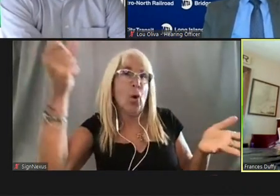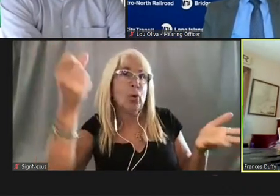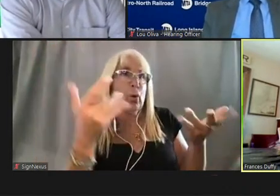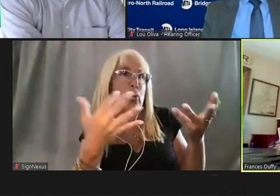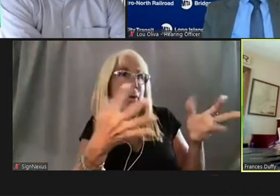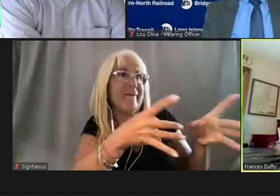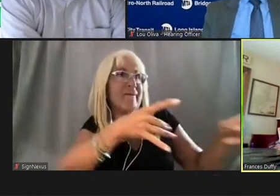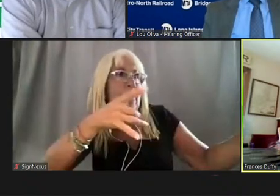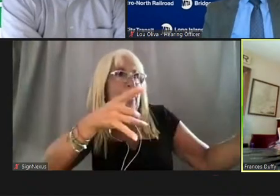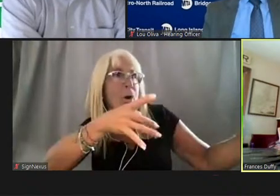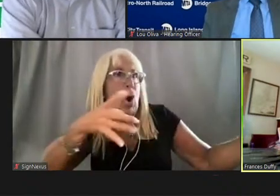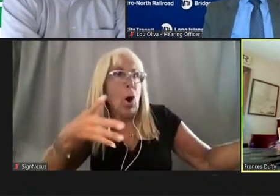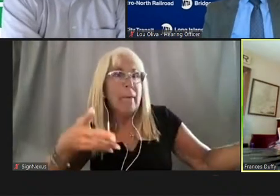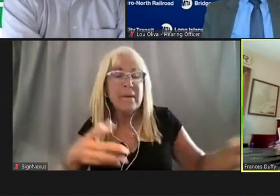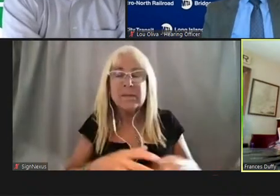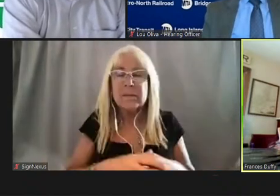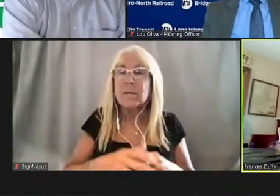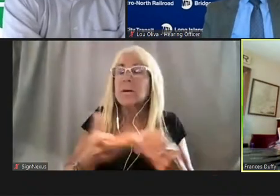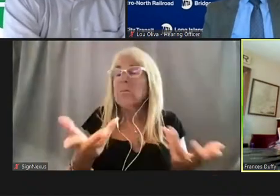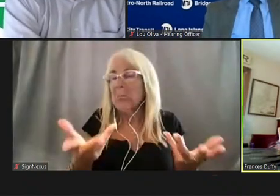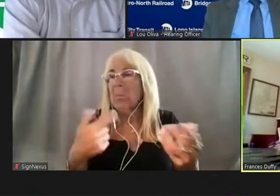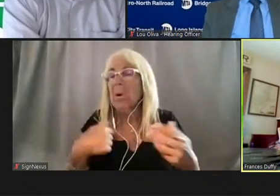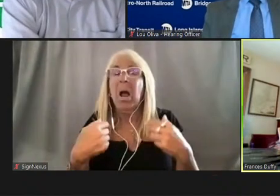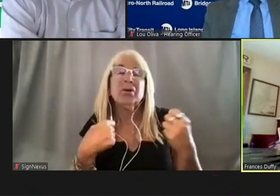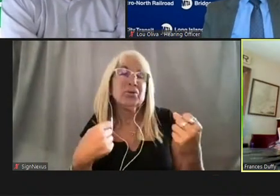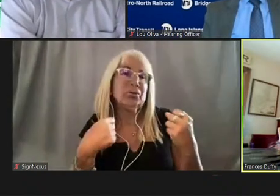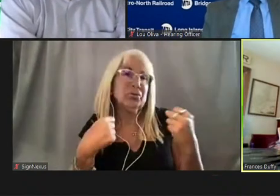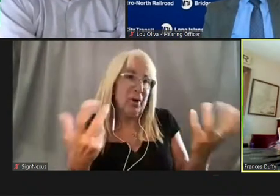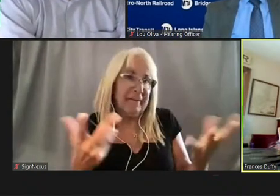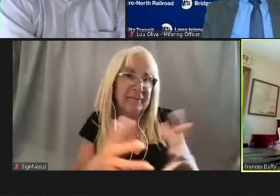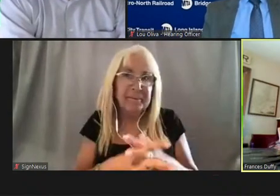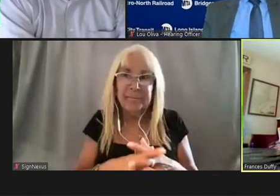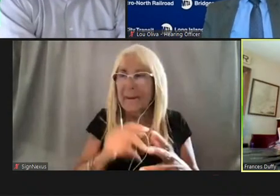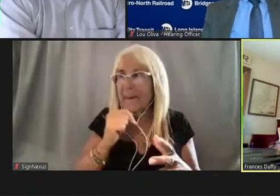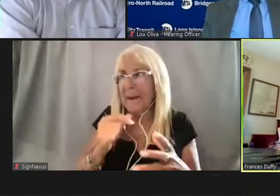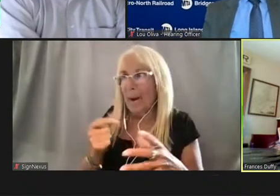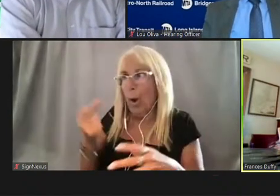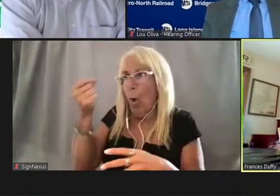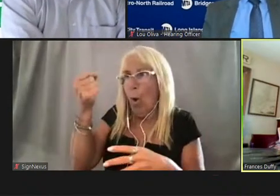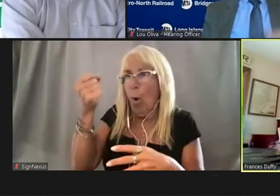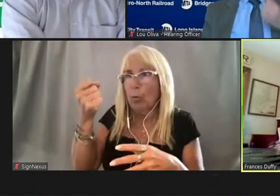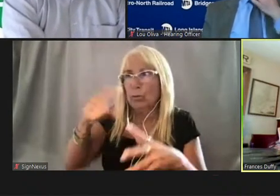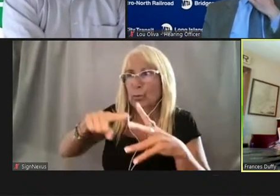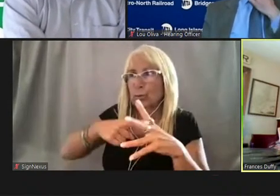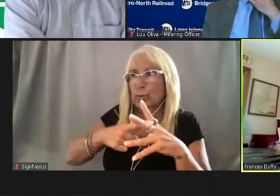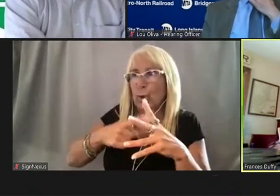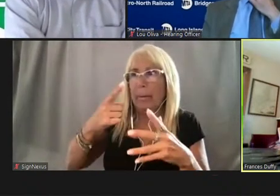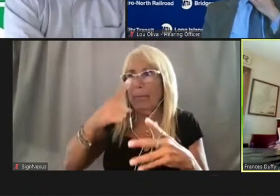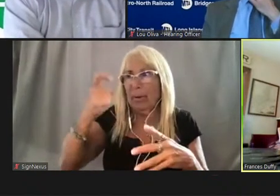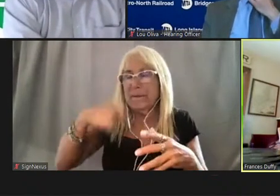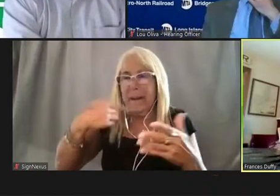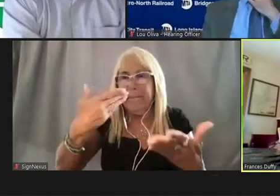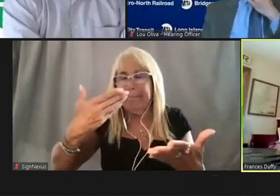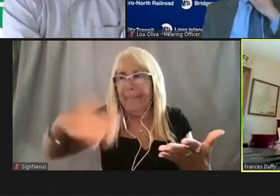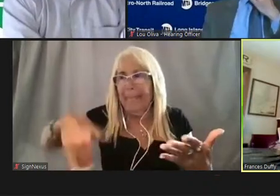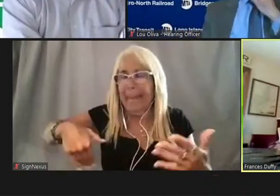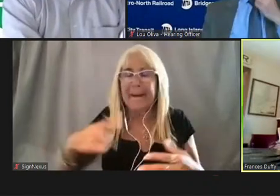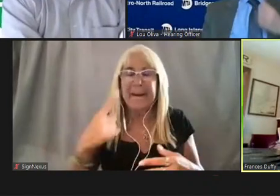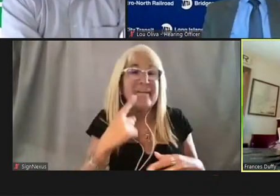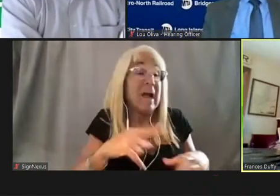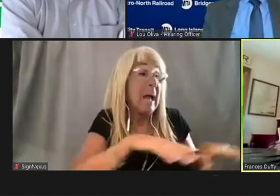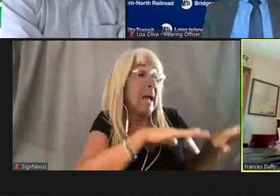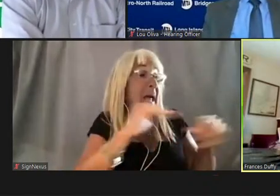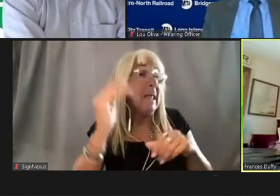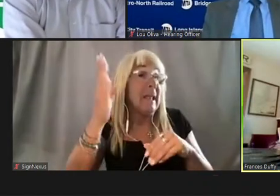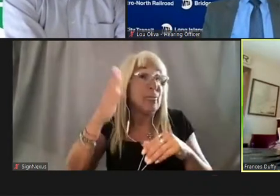I take it upon myself to drive in I'm usually driving in off hours if I get out of a Broadway show and